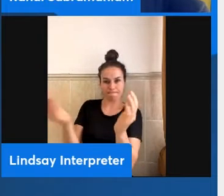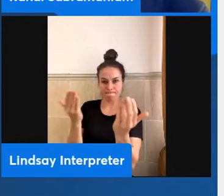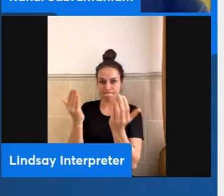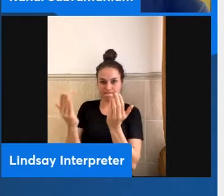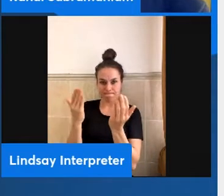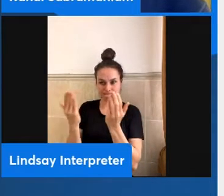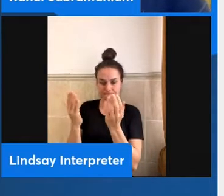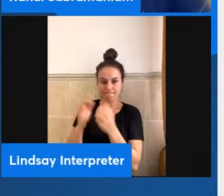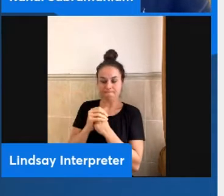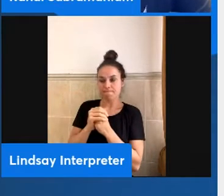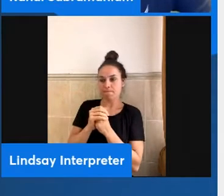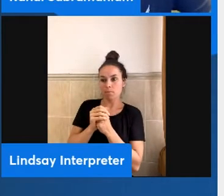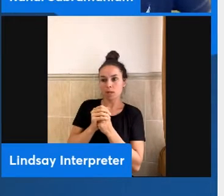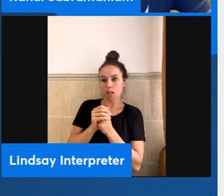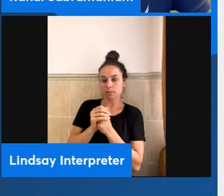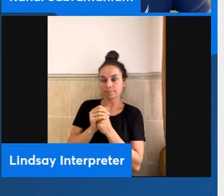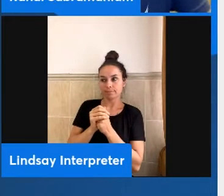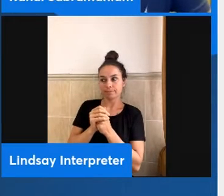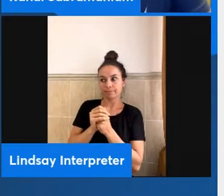of